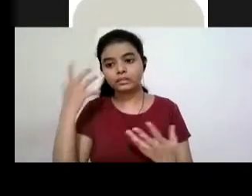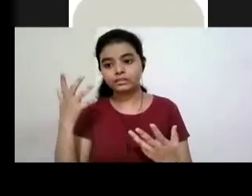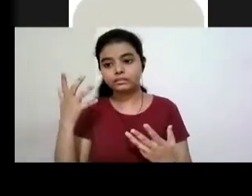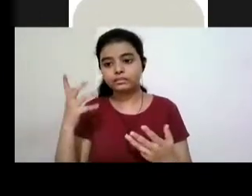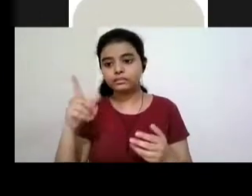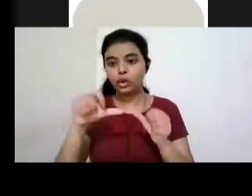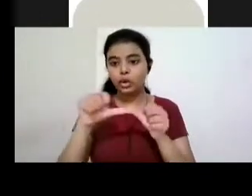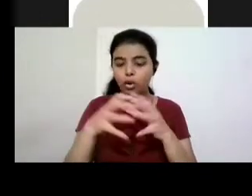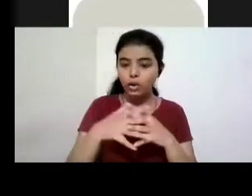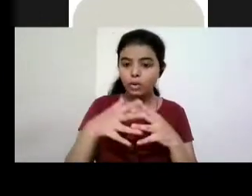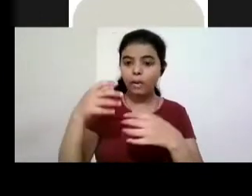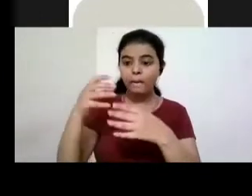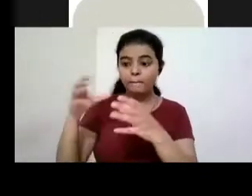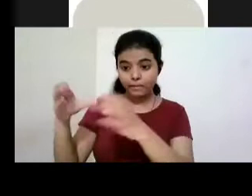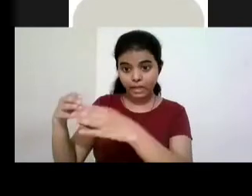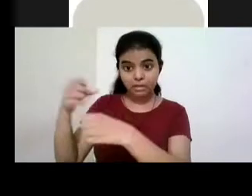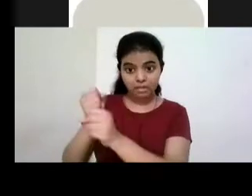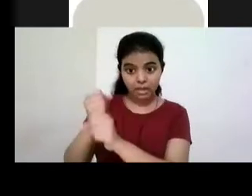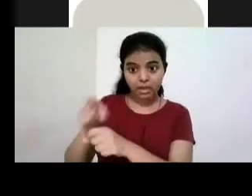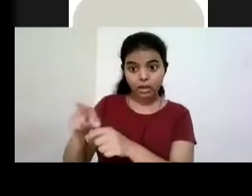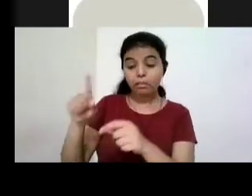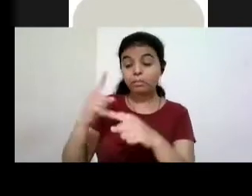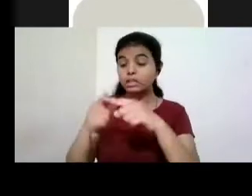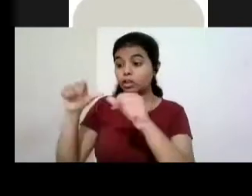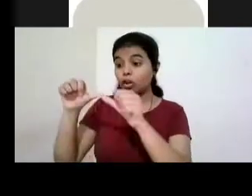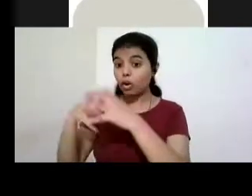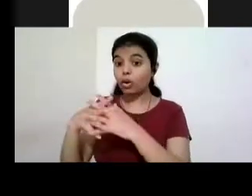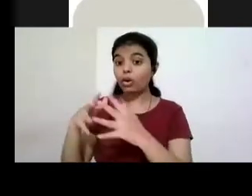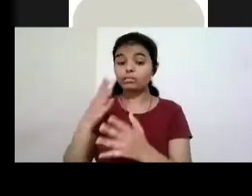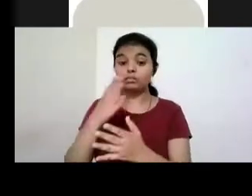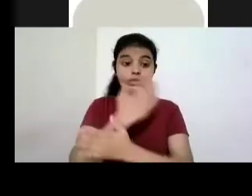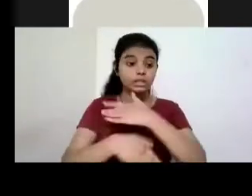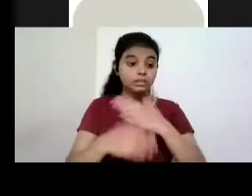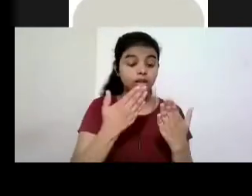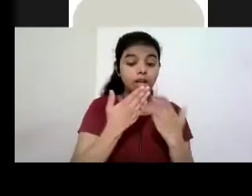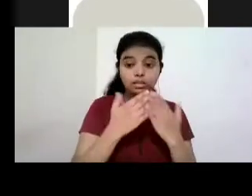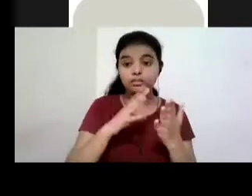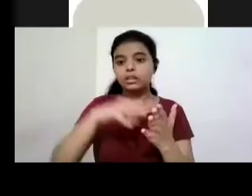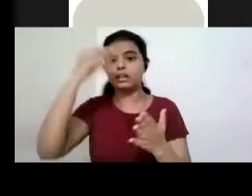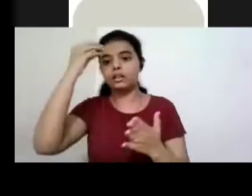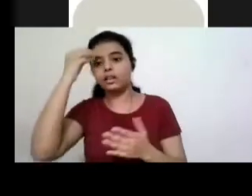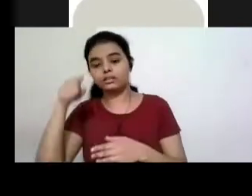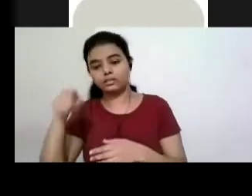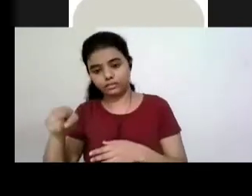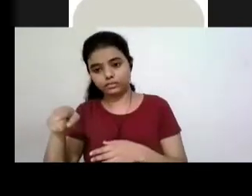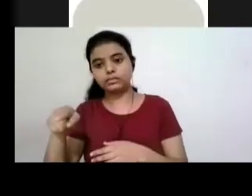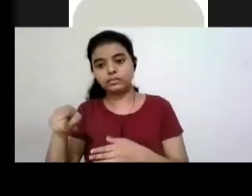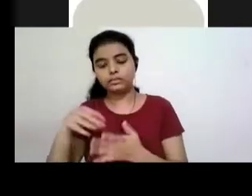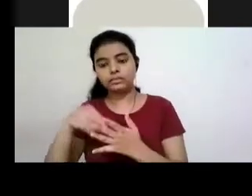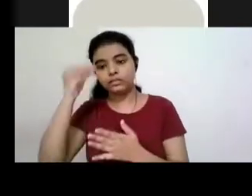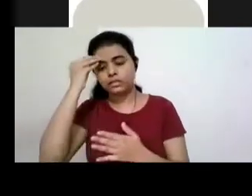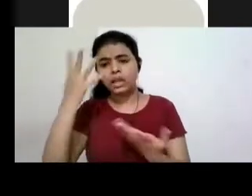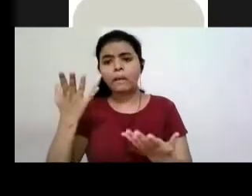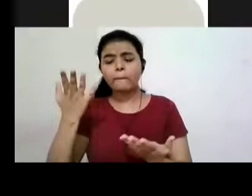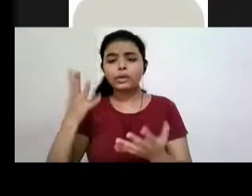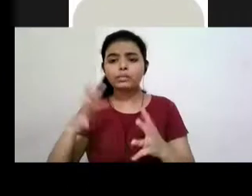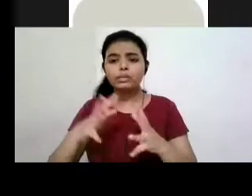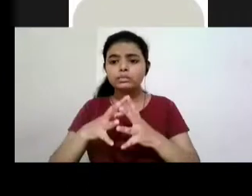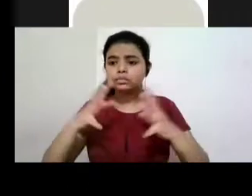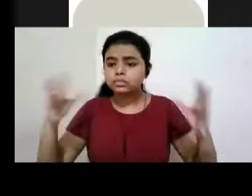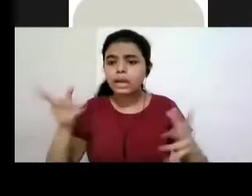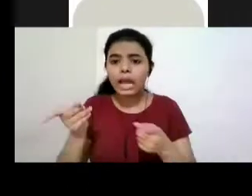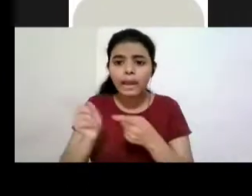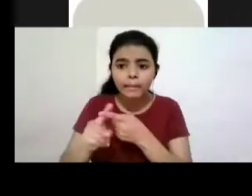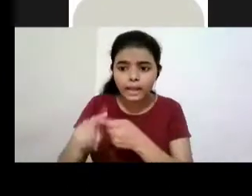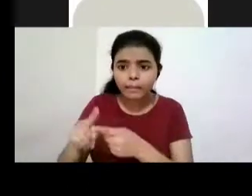lawmakers and law needs to obtain from disability studies. Because if there is any kind of major cultivation that is